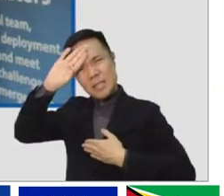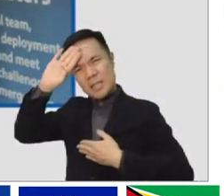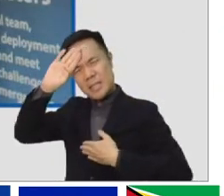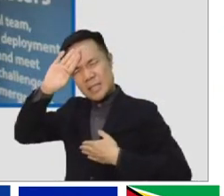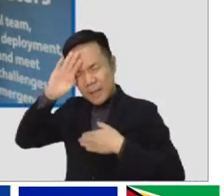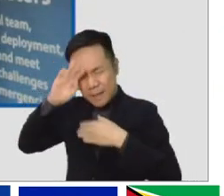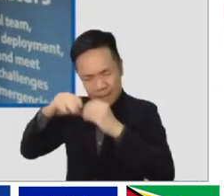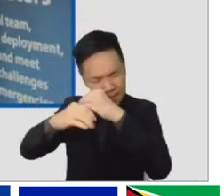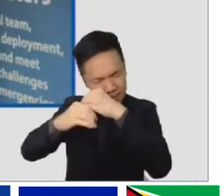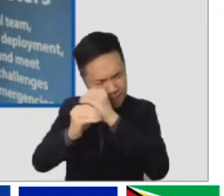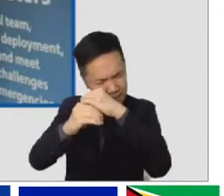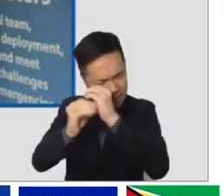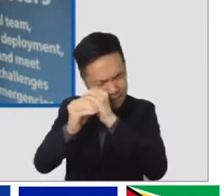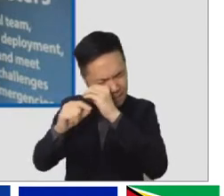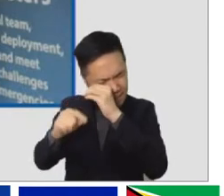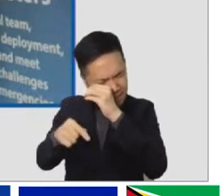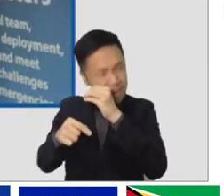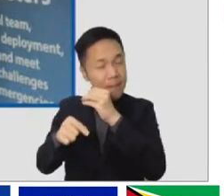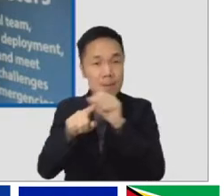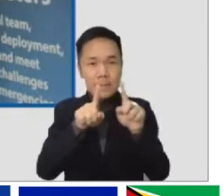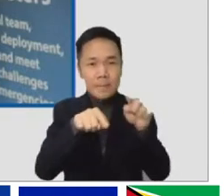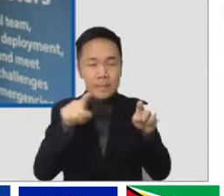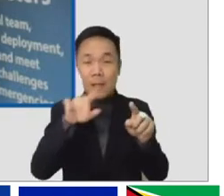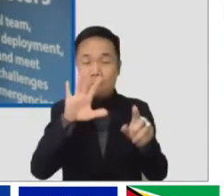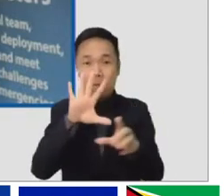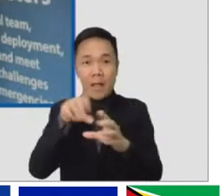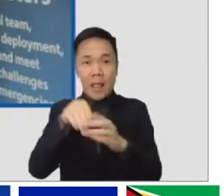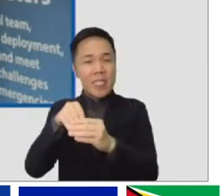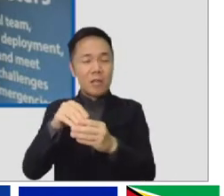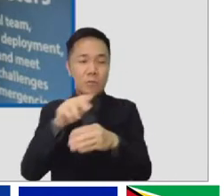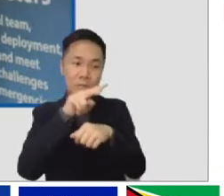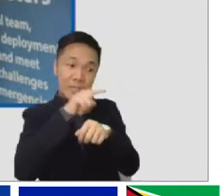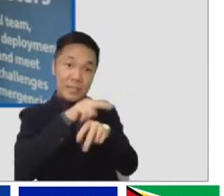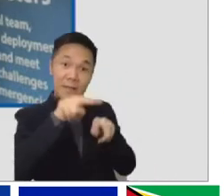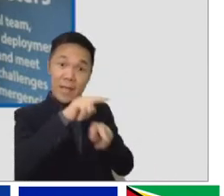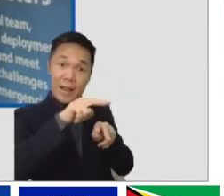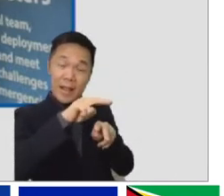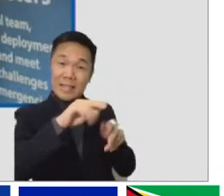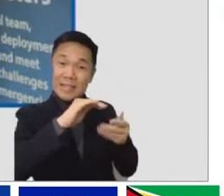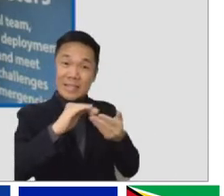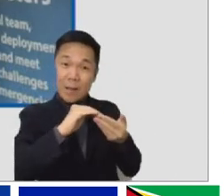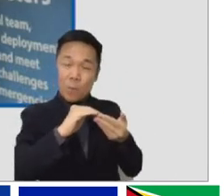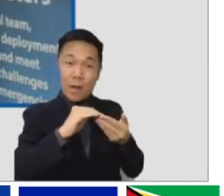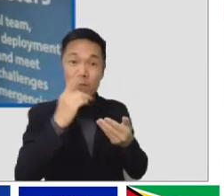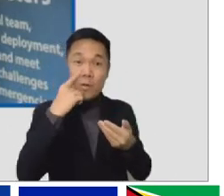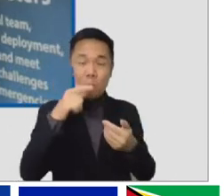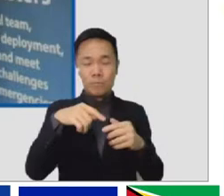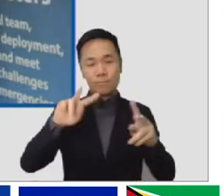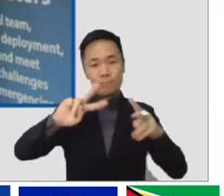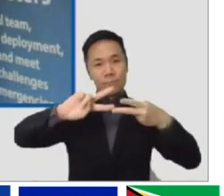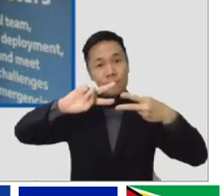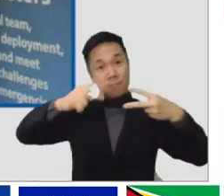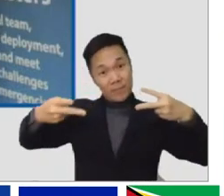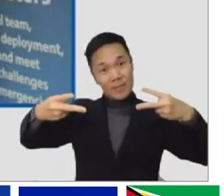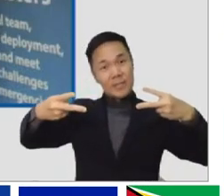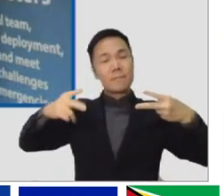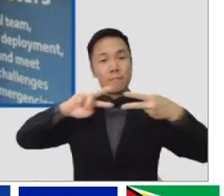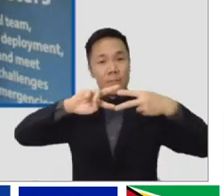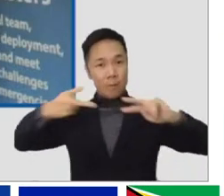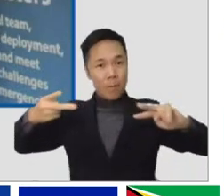surveillance network that has been enhanced for the genomic sequencing in the Americas with many laboratories